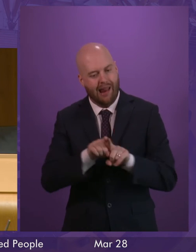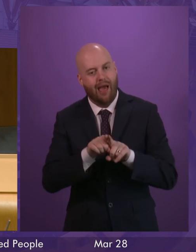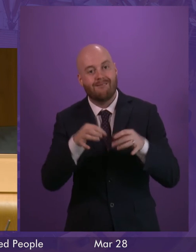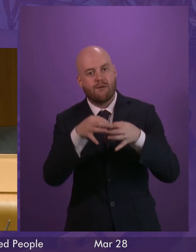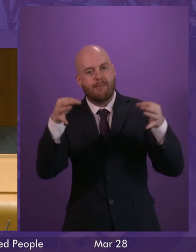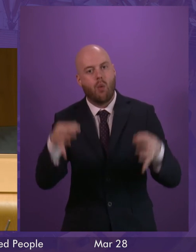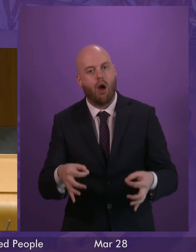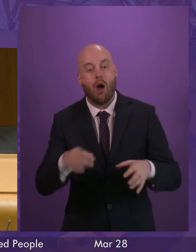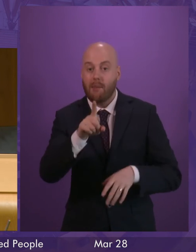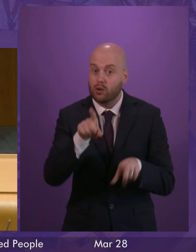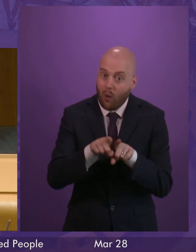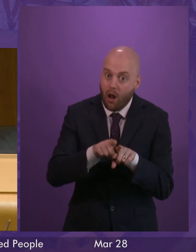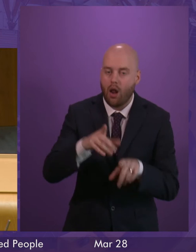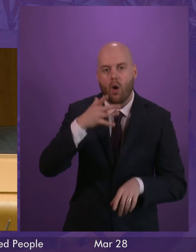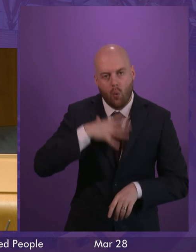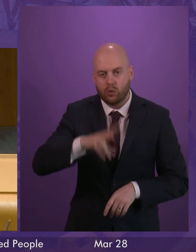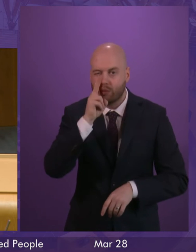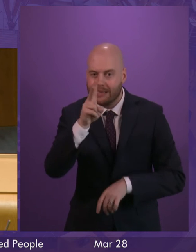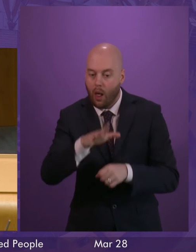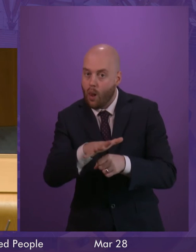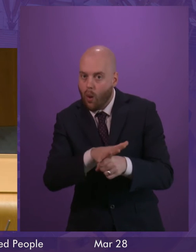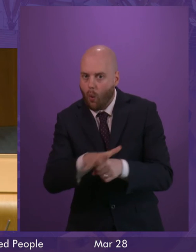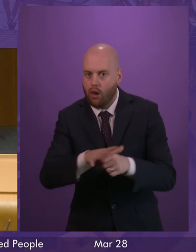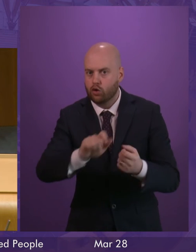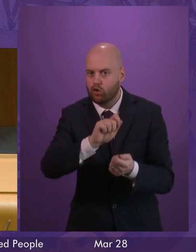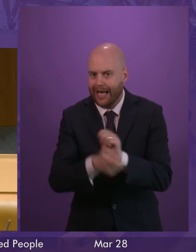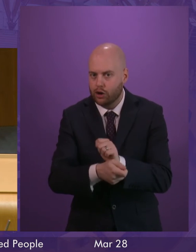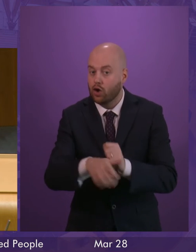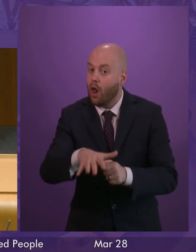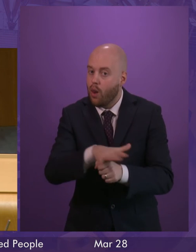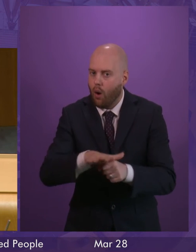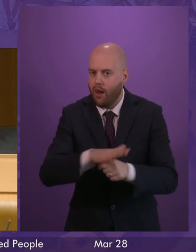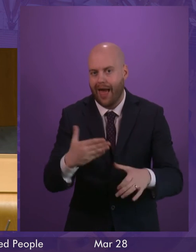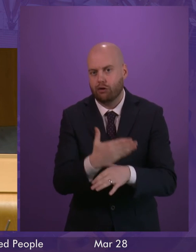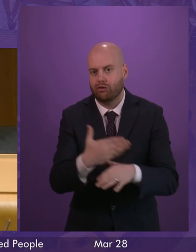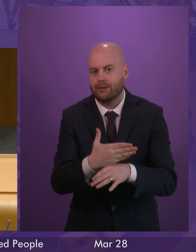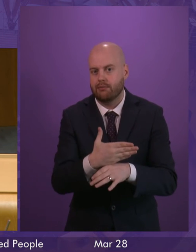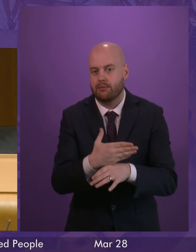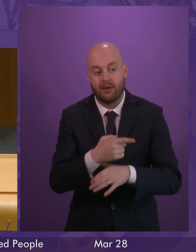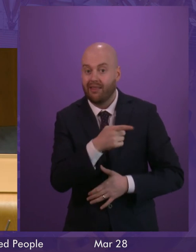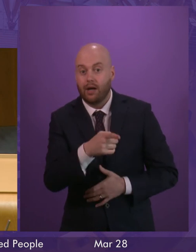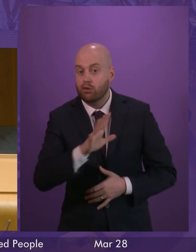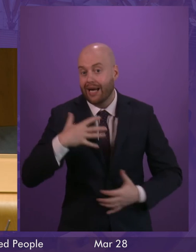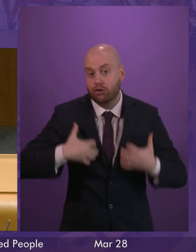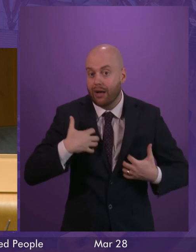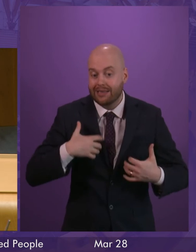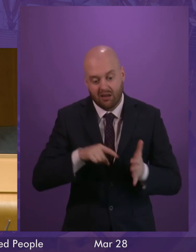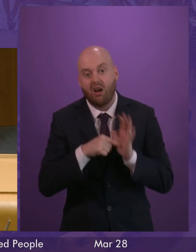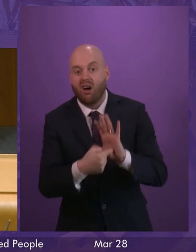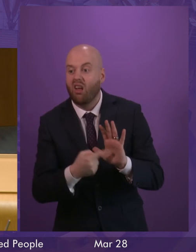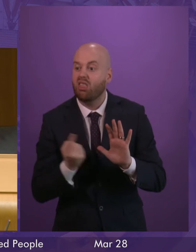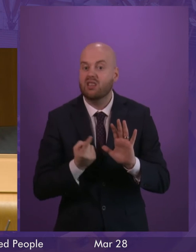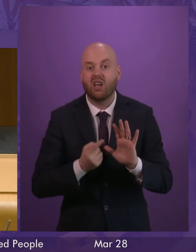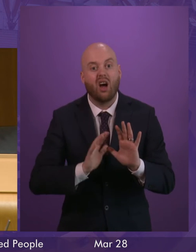local change and local action. They want to see it delivered, not just a framework for delivery. they've got a key ask.